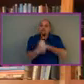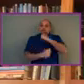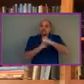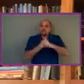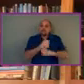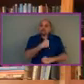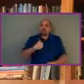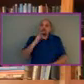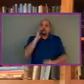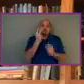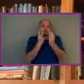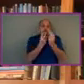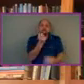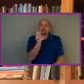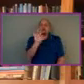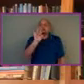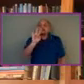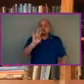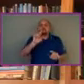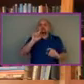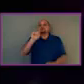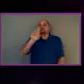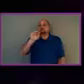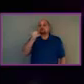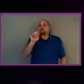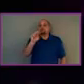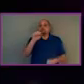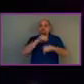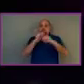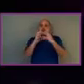Trojan asteroids with 1 spacecraft.